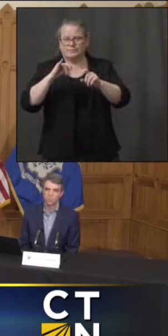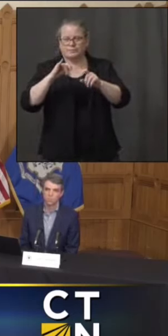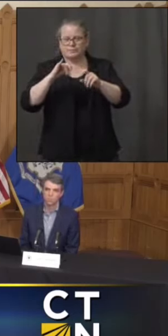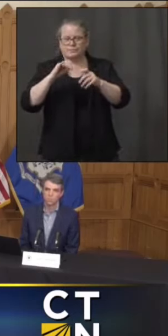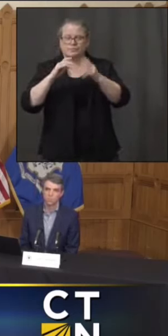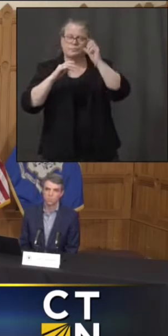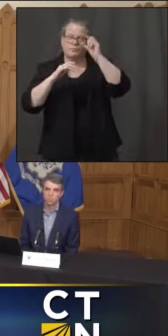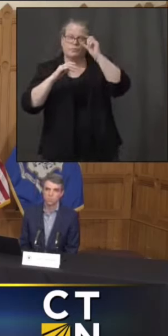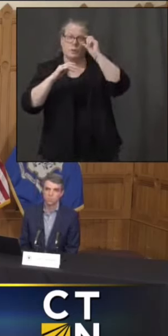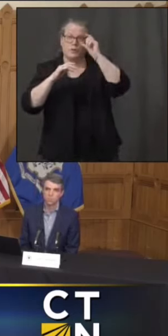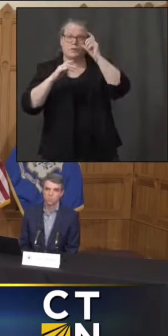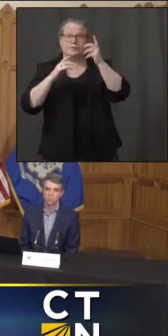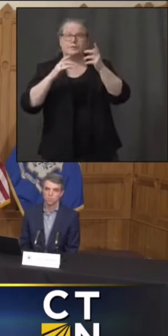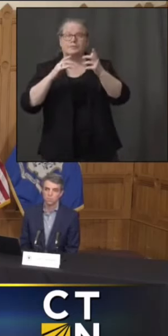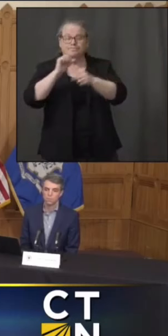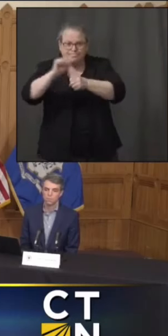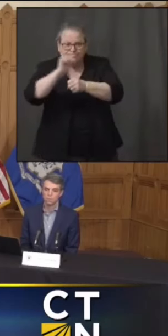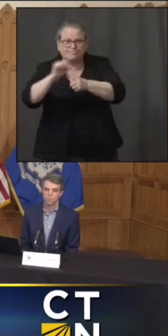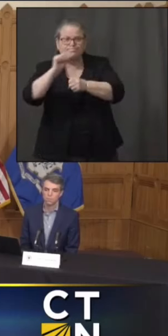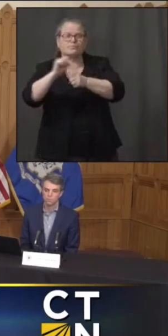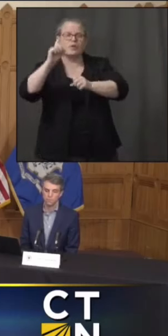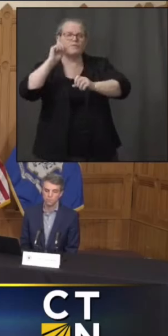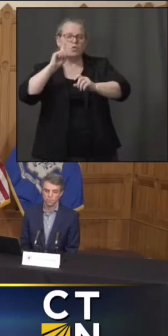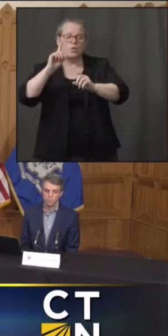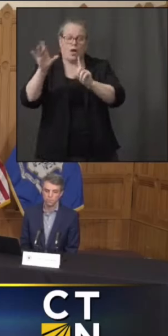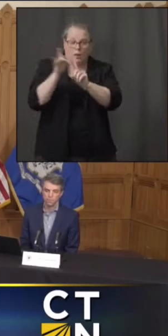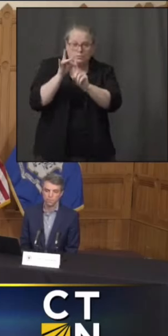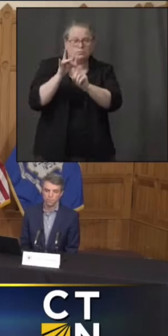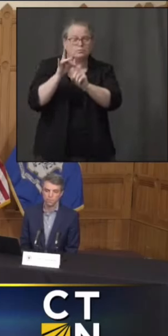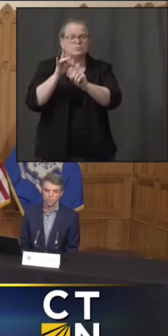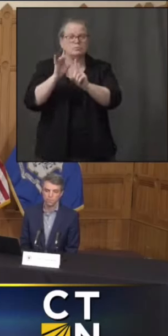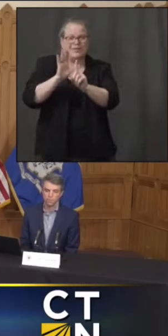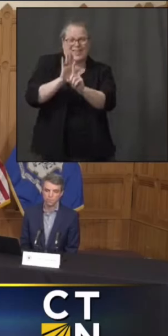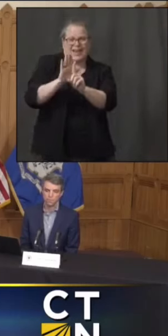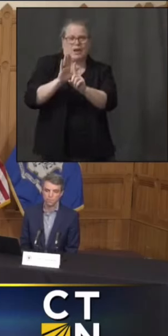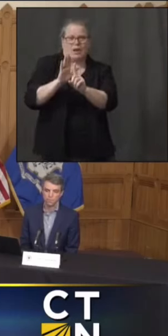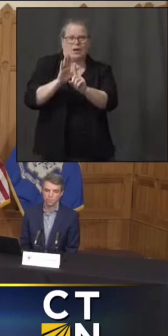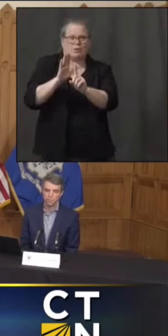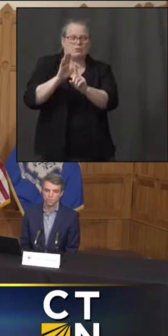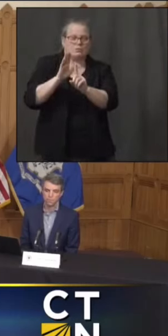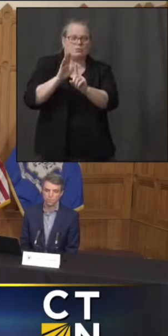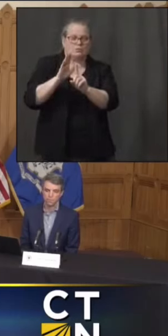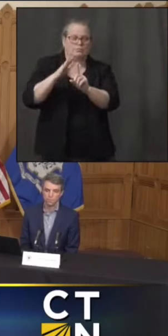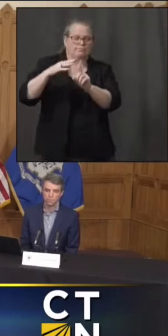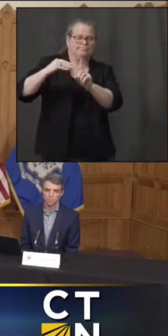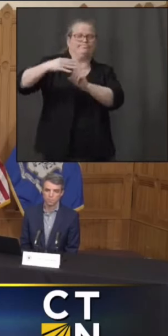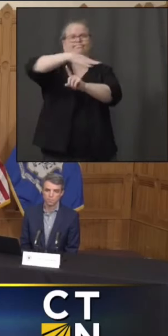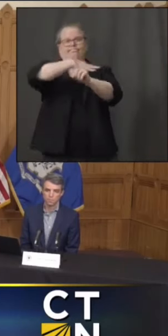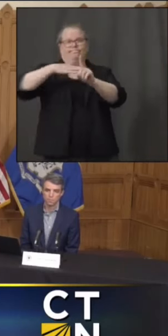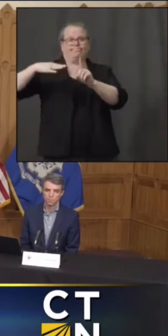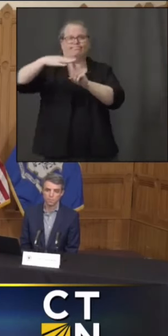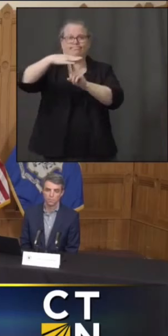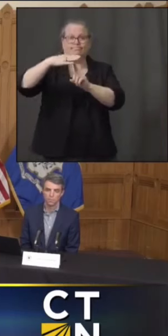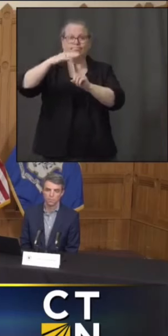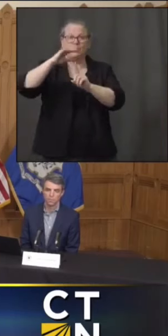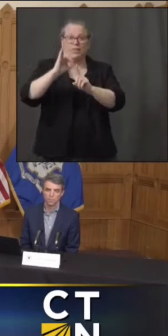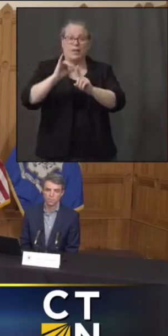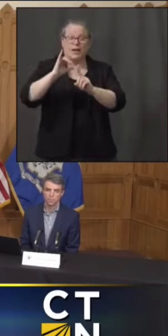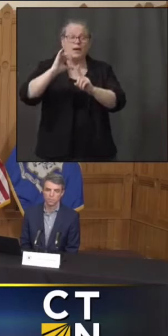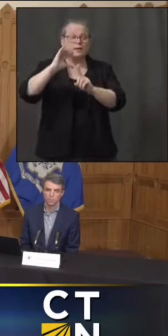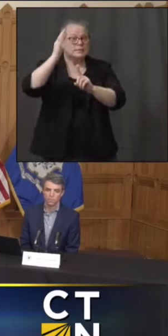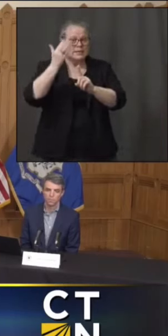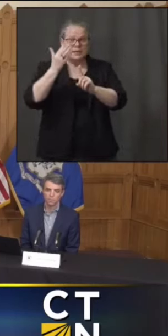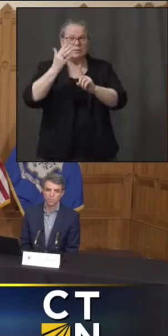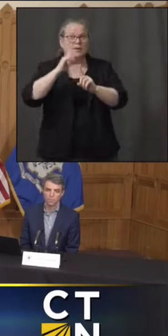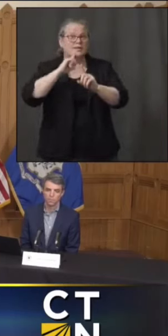word, but is as effective as we want it to be? Because it seems like maybe we don't know what that number is. So if we